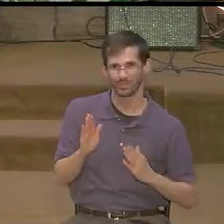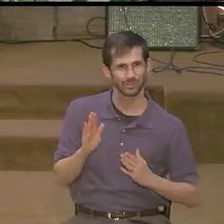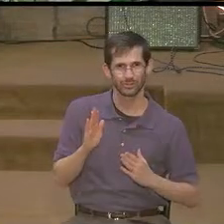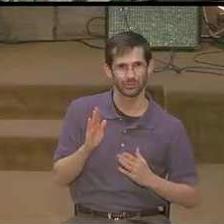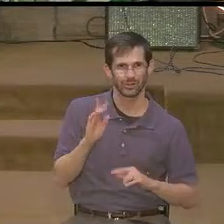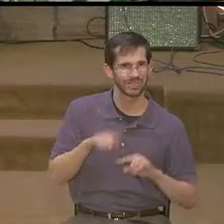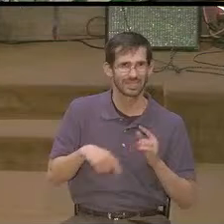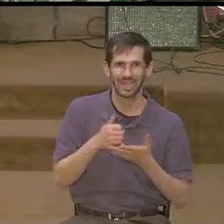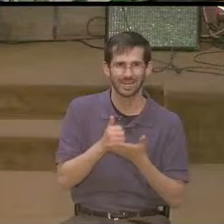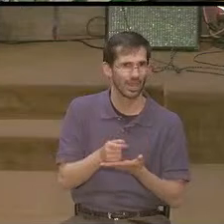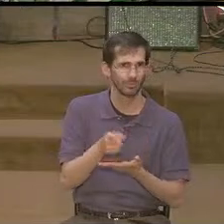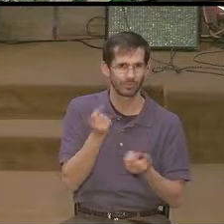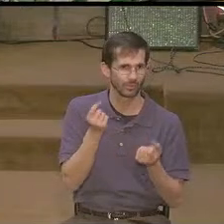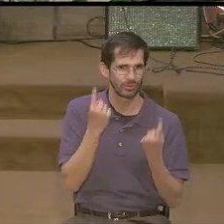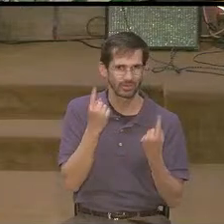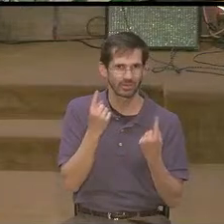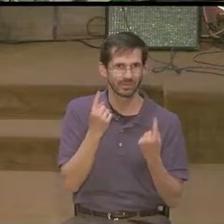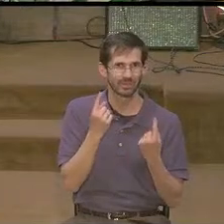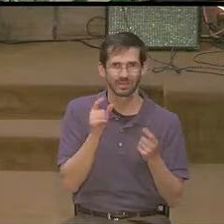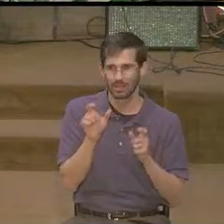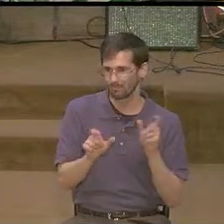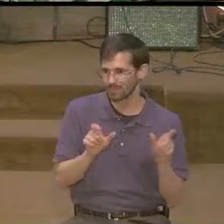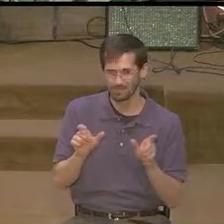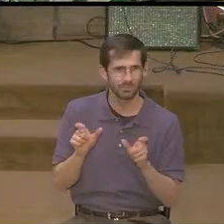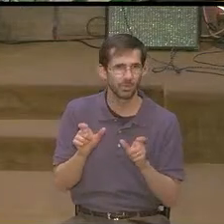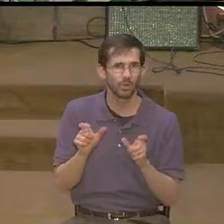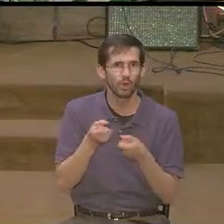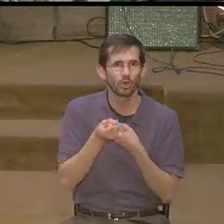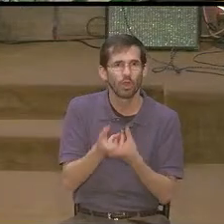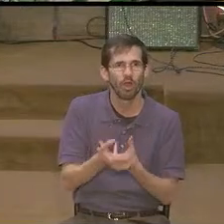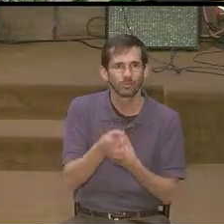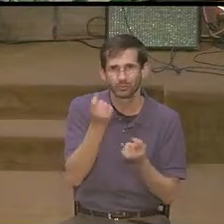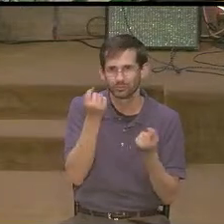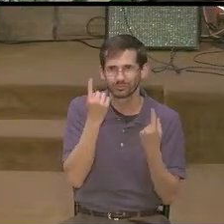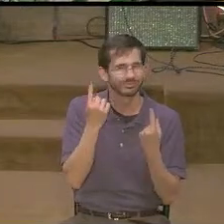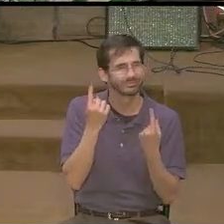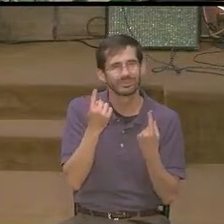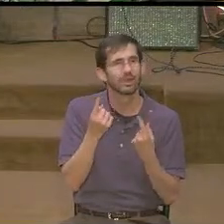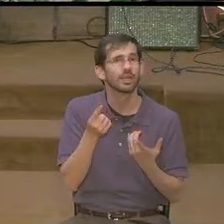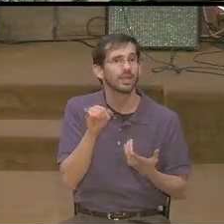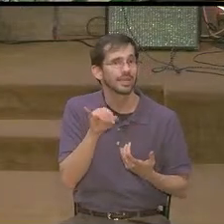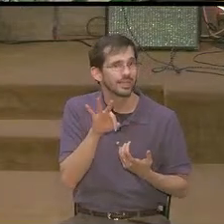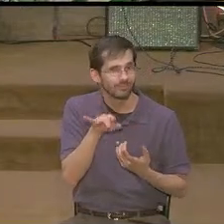understanding. No man can open your understanding. Anything